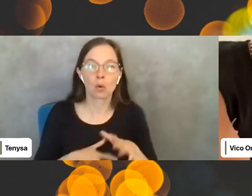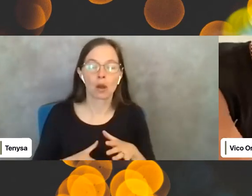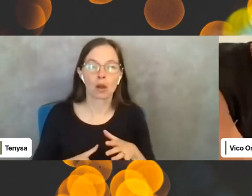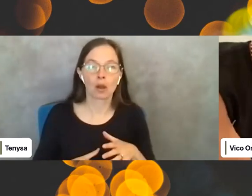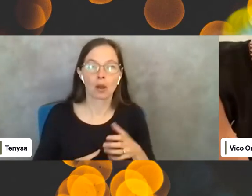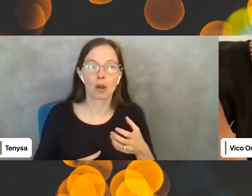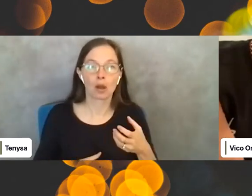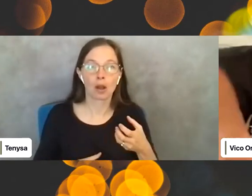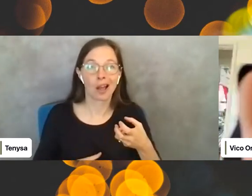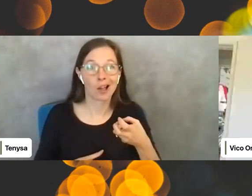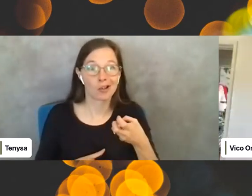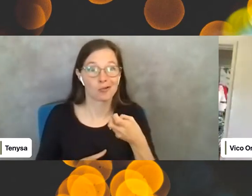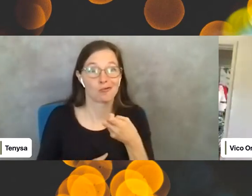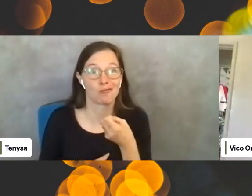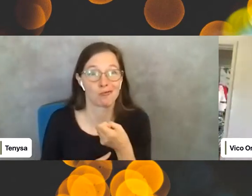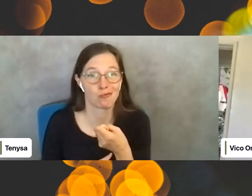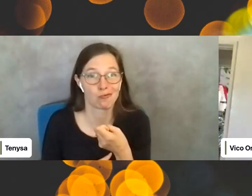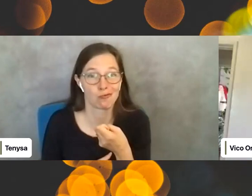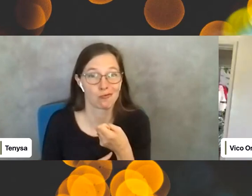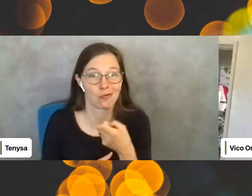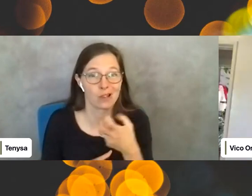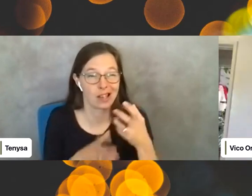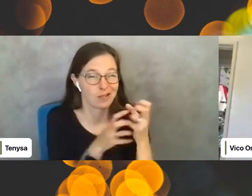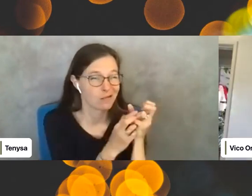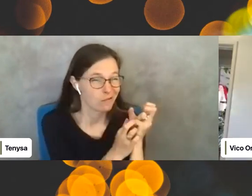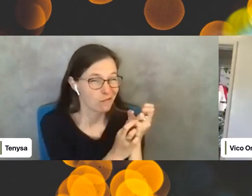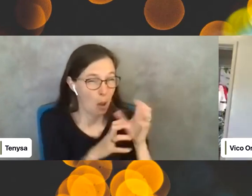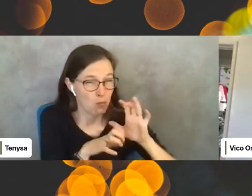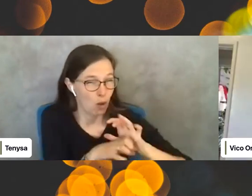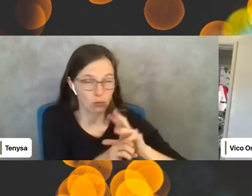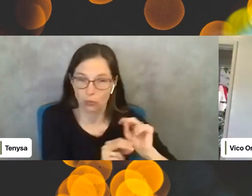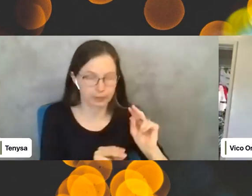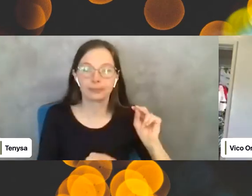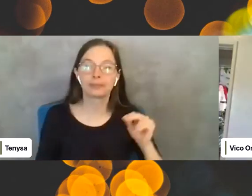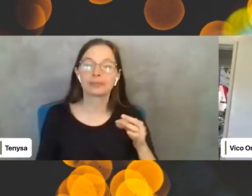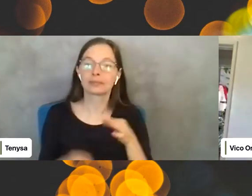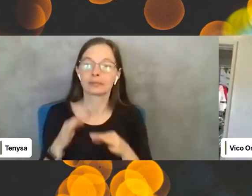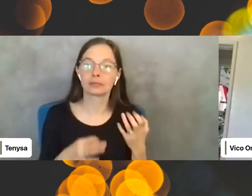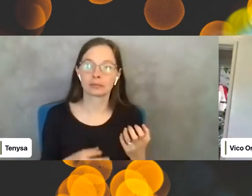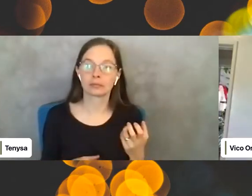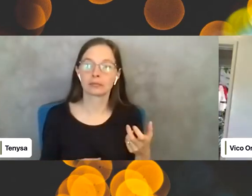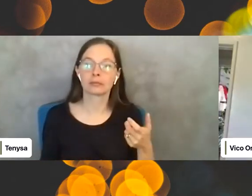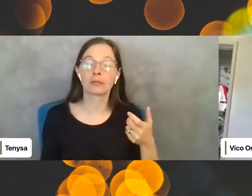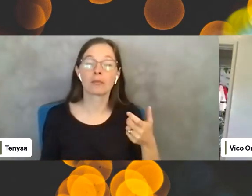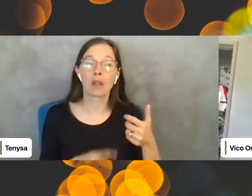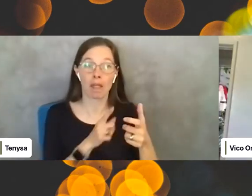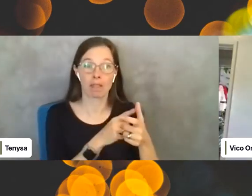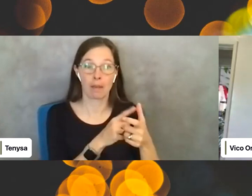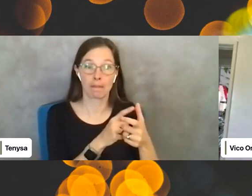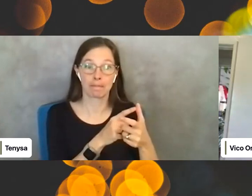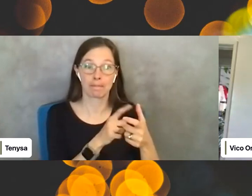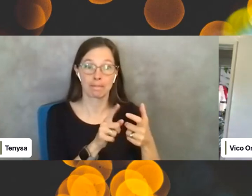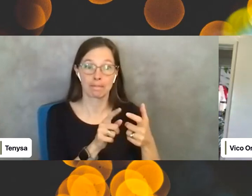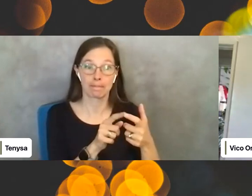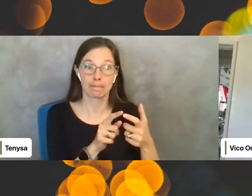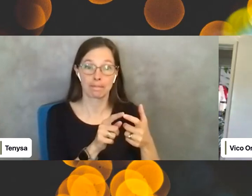like really put a lot of pressure here. You want to hold it so that the thumb and the